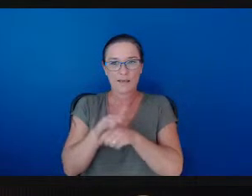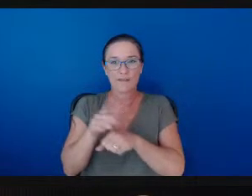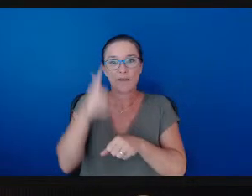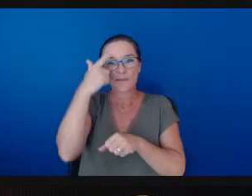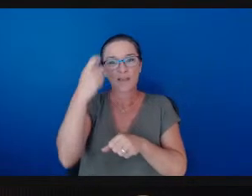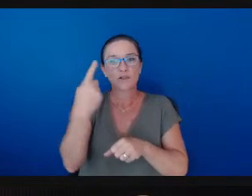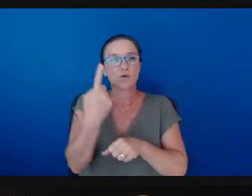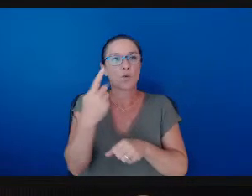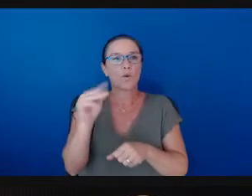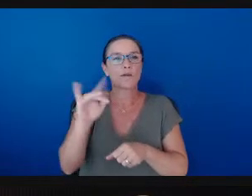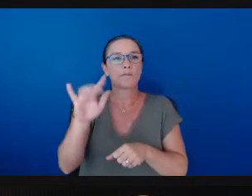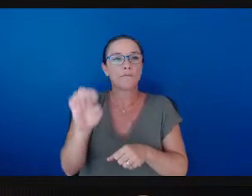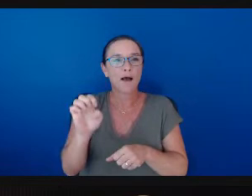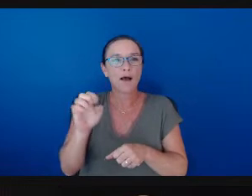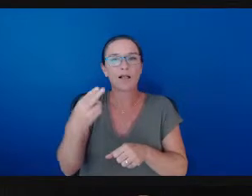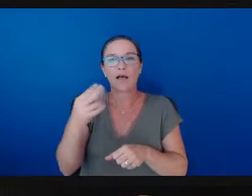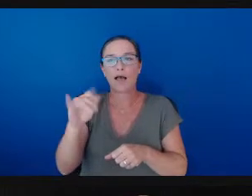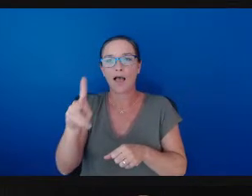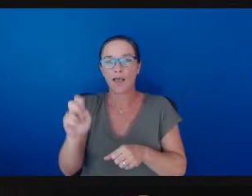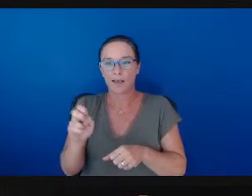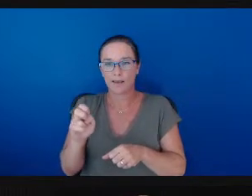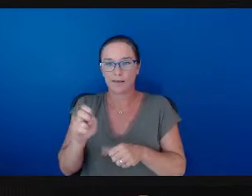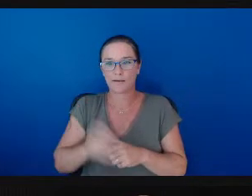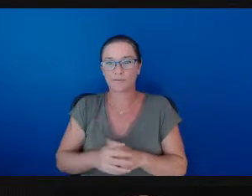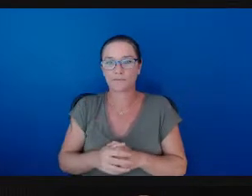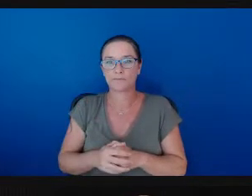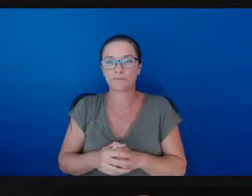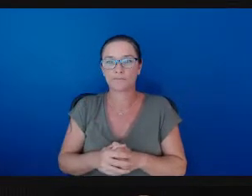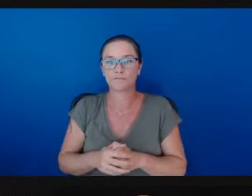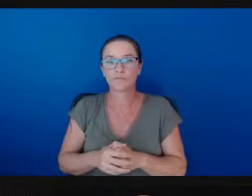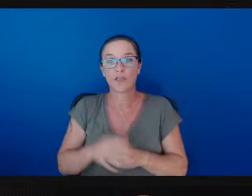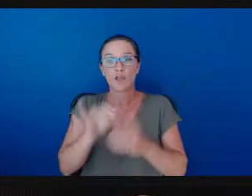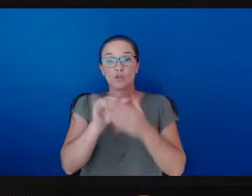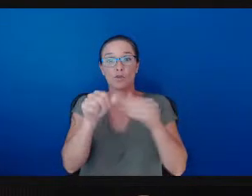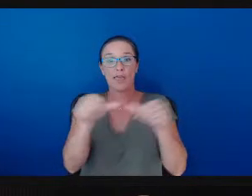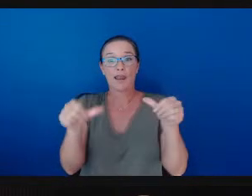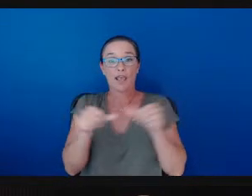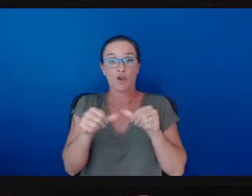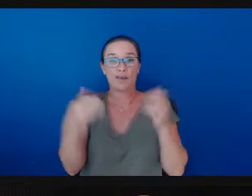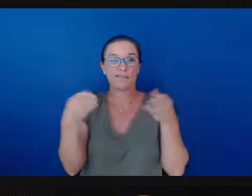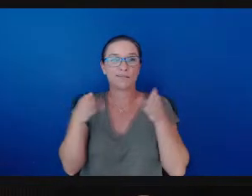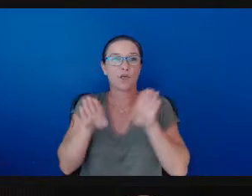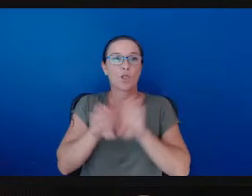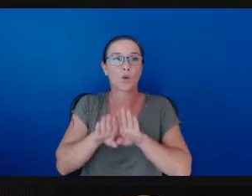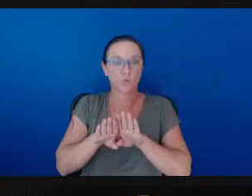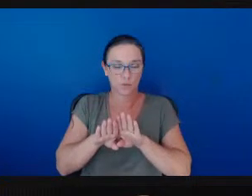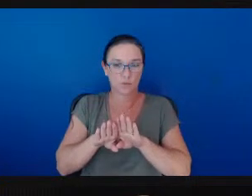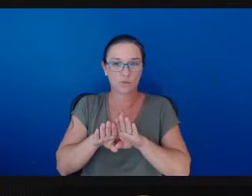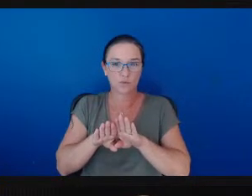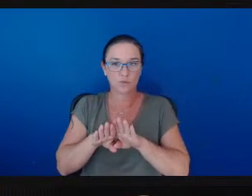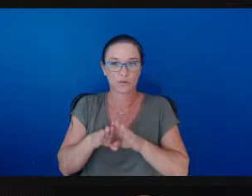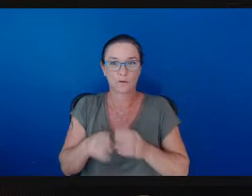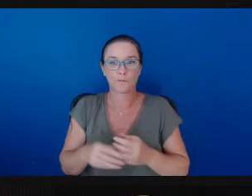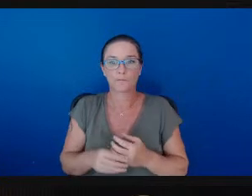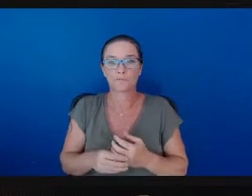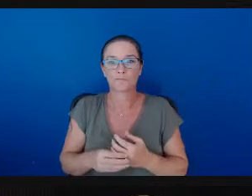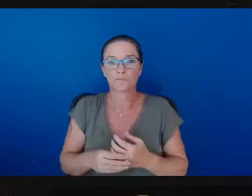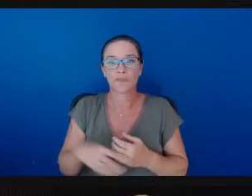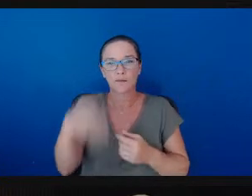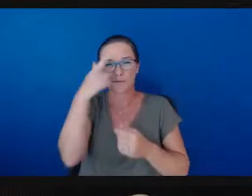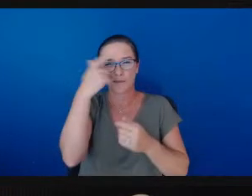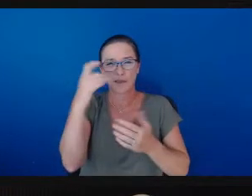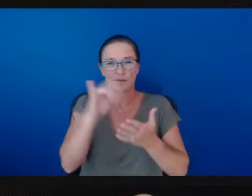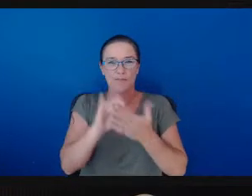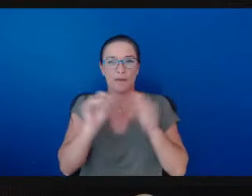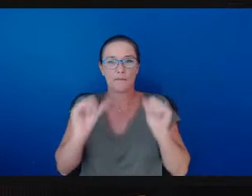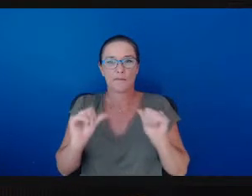hike in and then 1 mile hike out. So that area has been closed as a precaution because of that